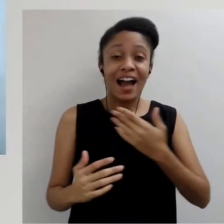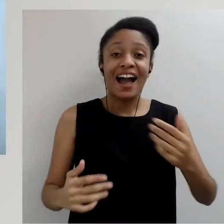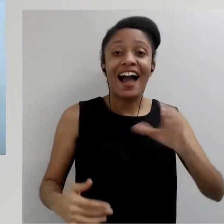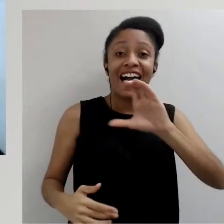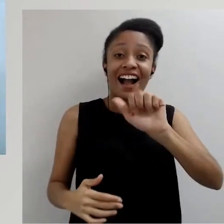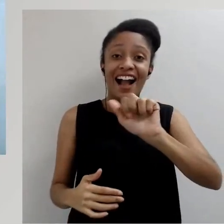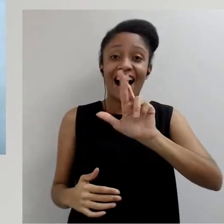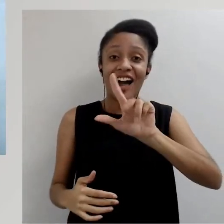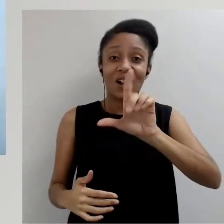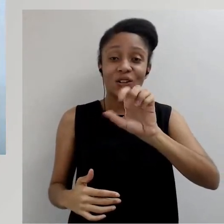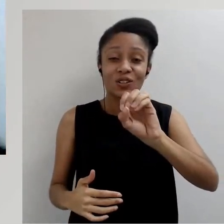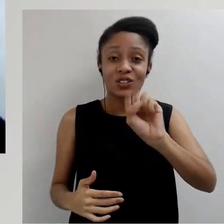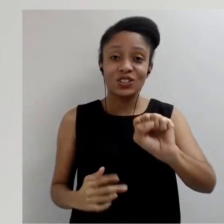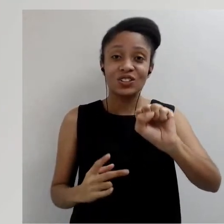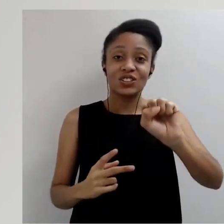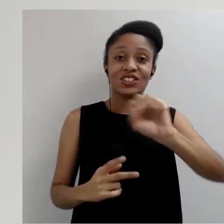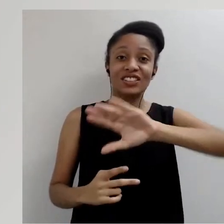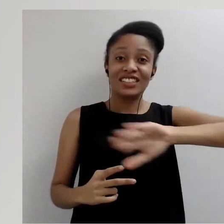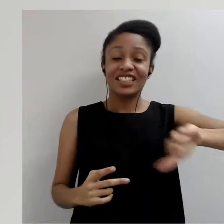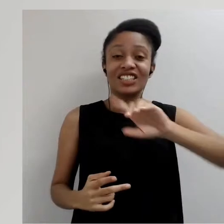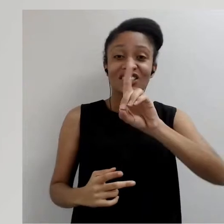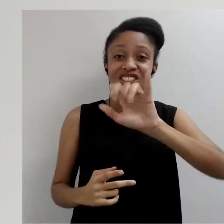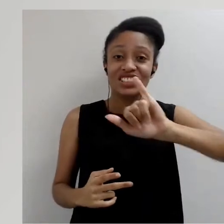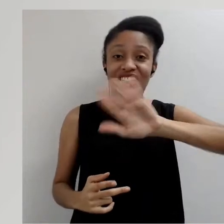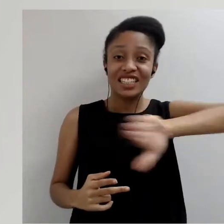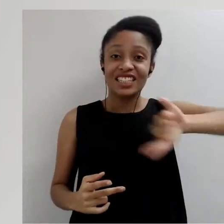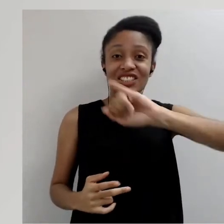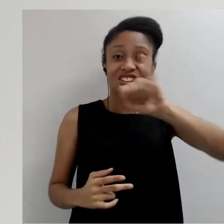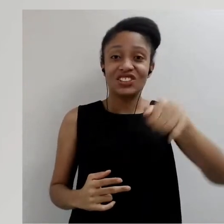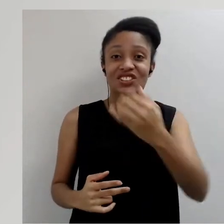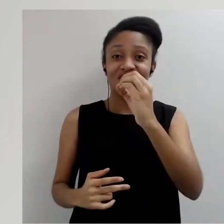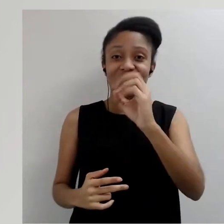our dear friend, Carlos Augusto de Giorgio.